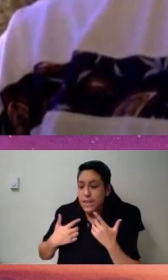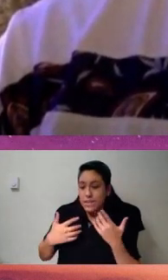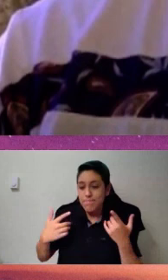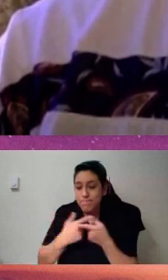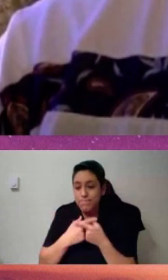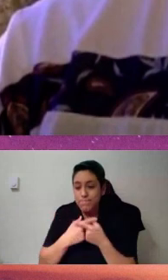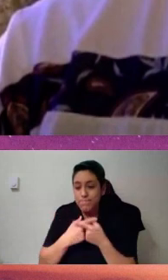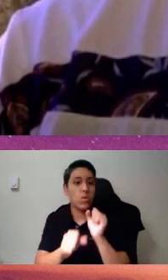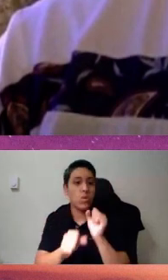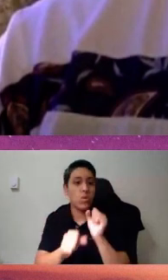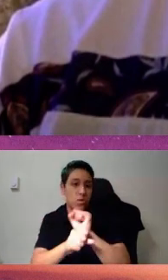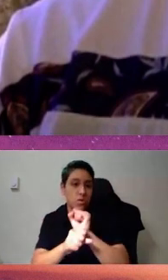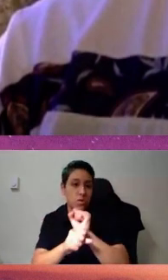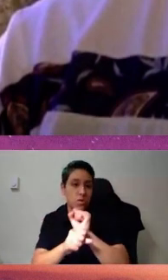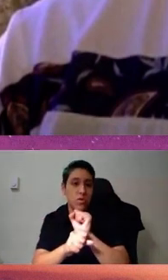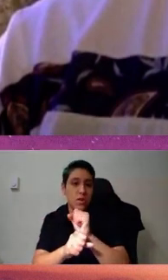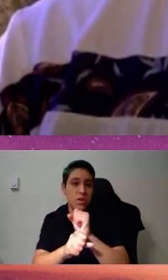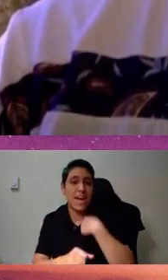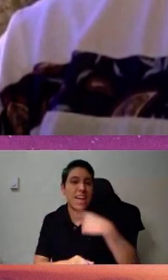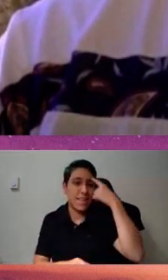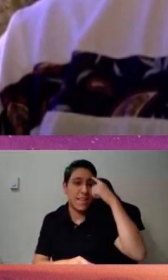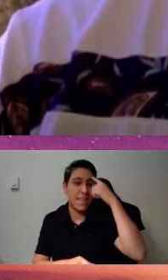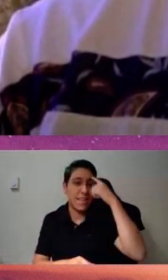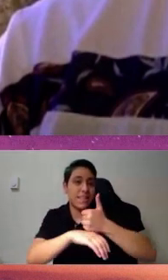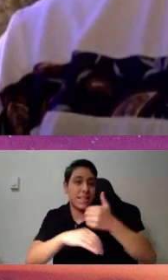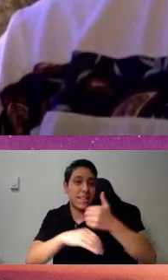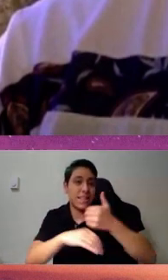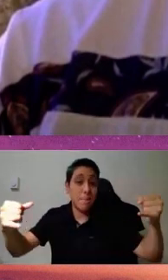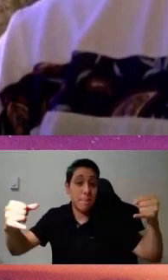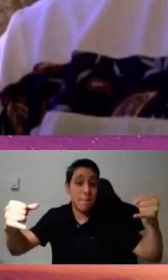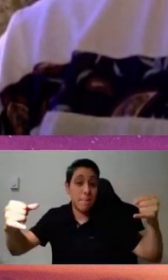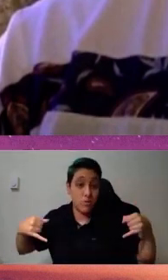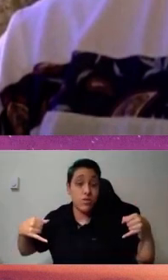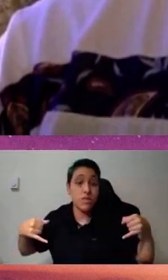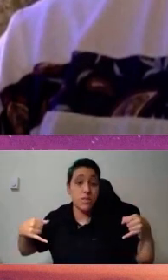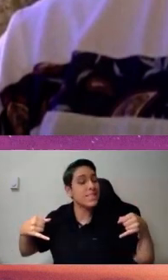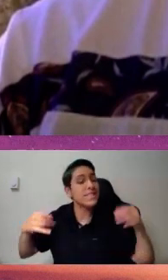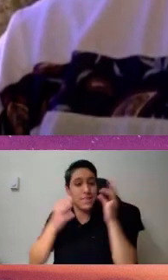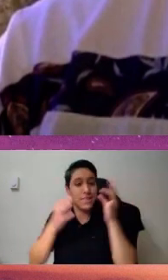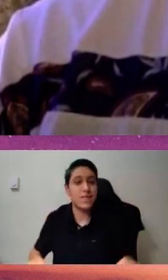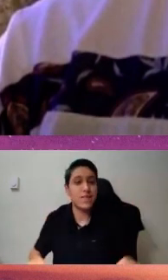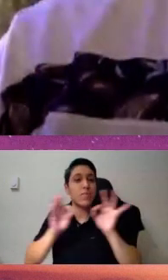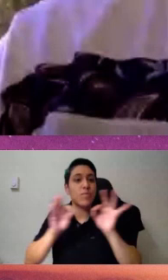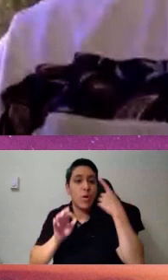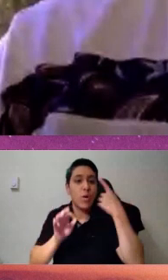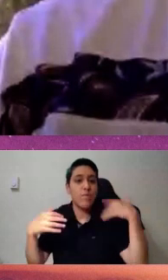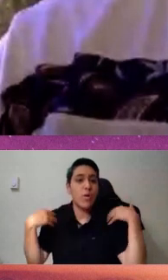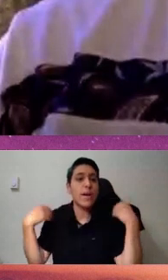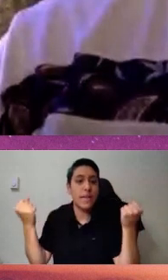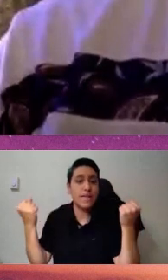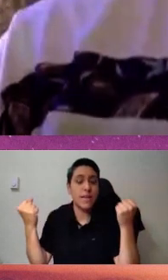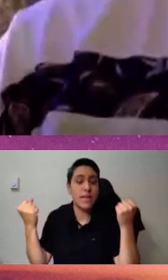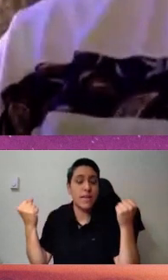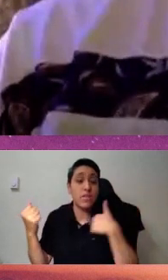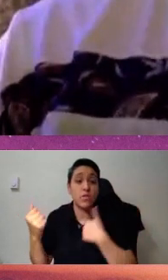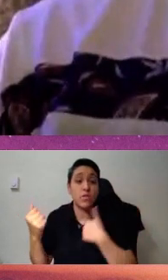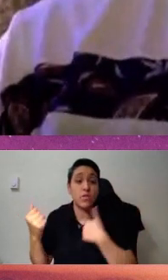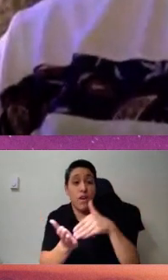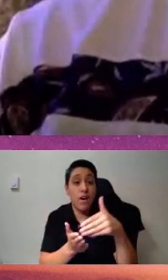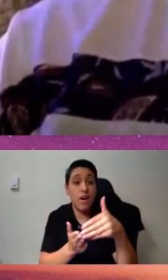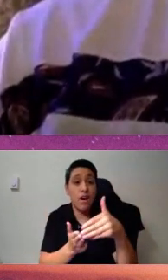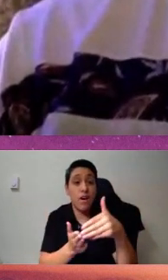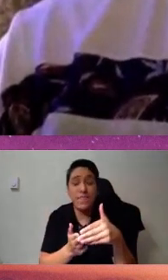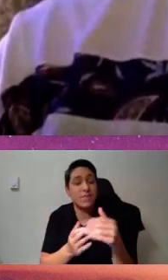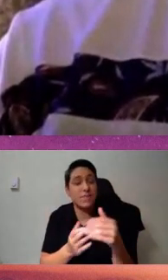I think that, forming the boundaries of those and the lines of those is imperative to healing, because we often